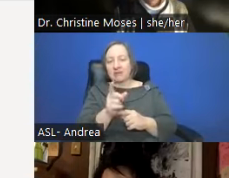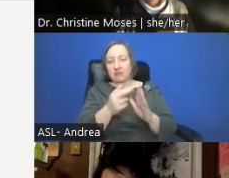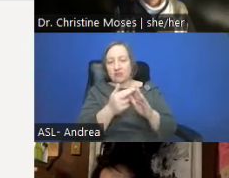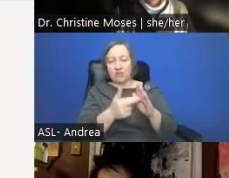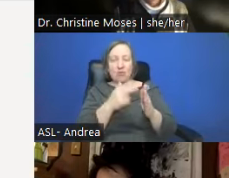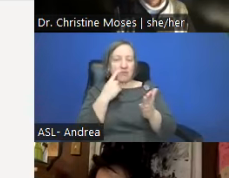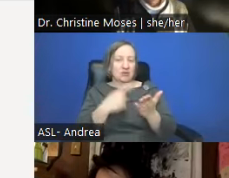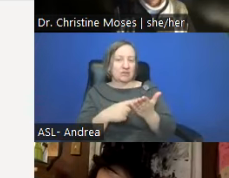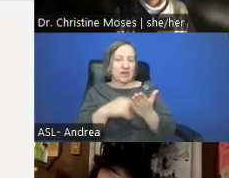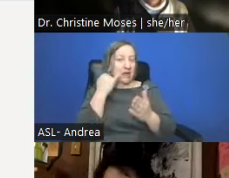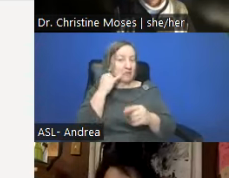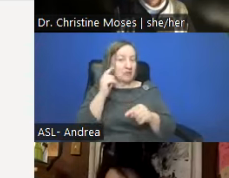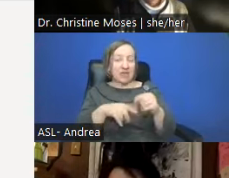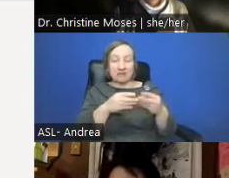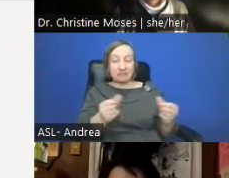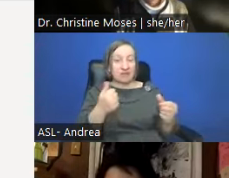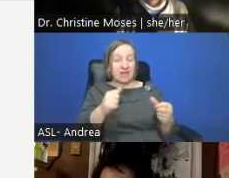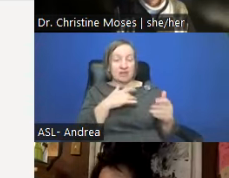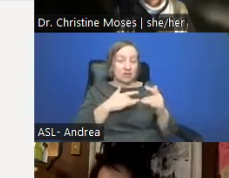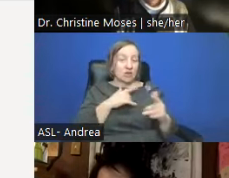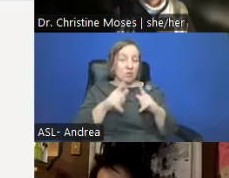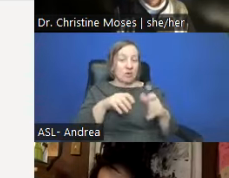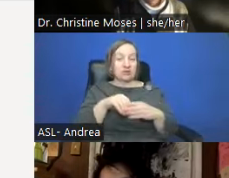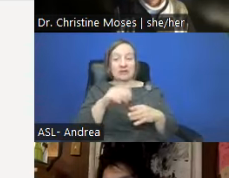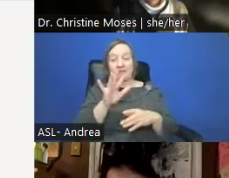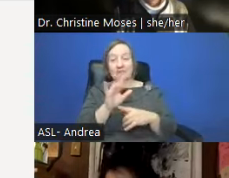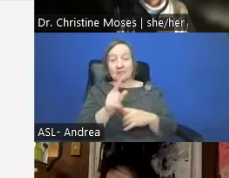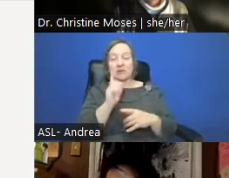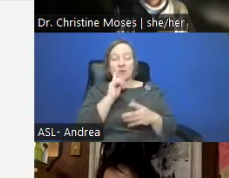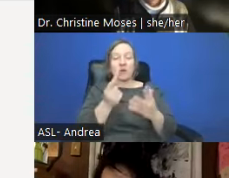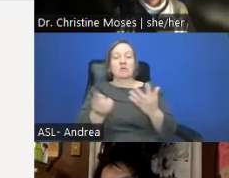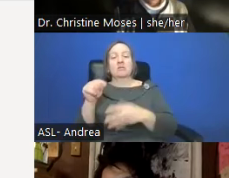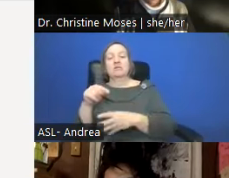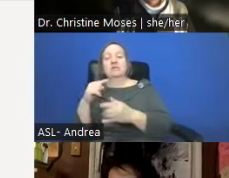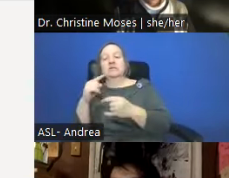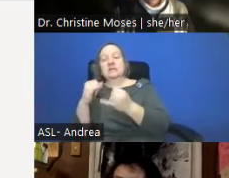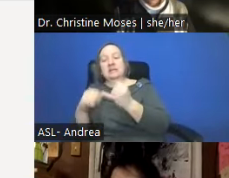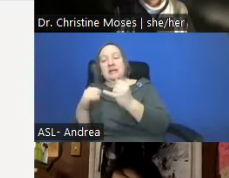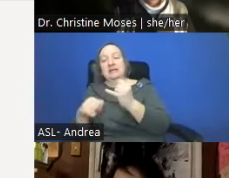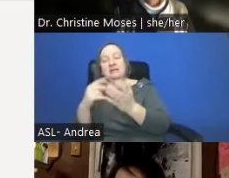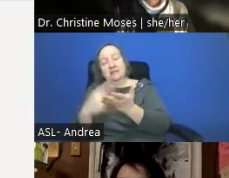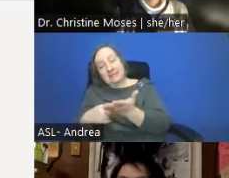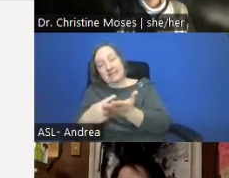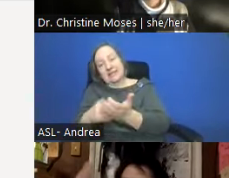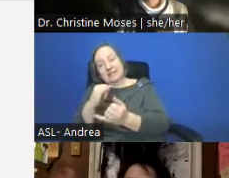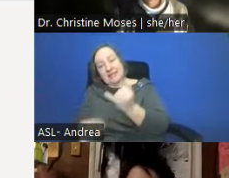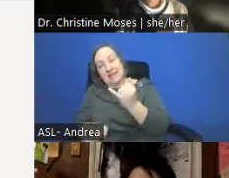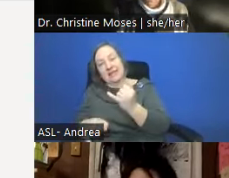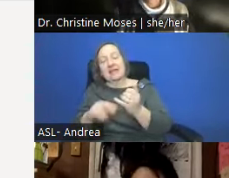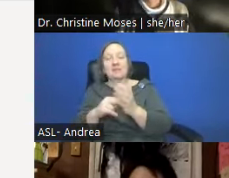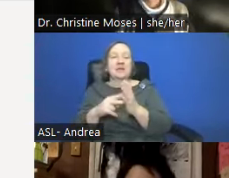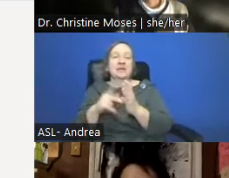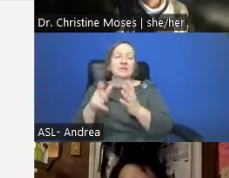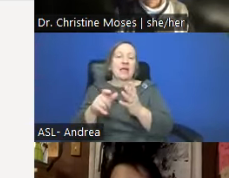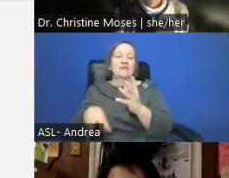discussion. So if we can't resolve any like concerns or questions within those 5 minutes, we'll be flagging it and going back to it later, which means that one will not be resolved. So we'll have to go into C